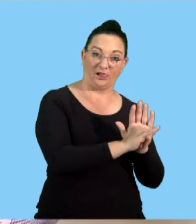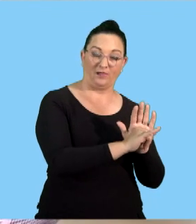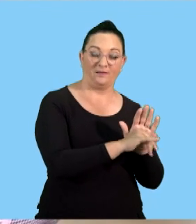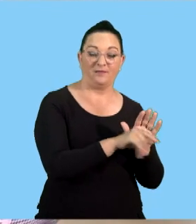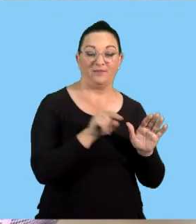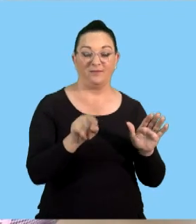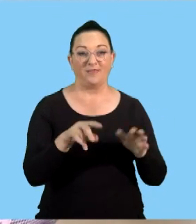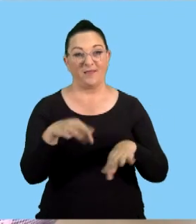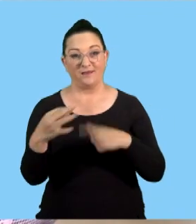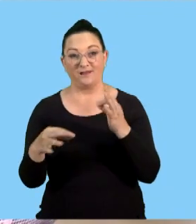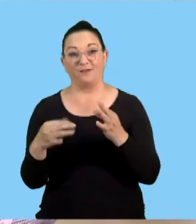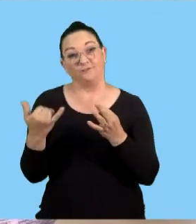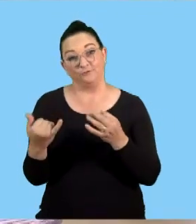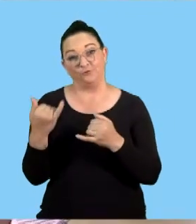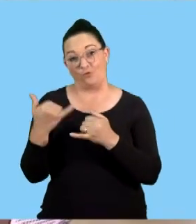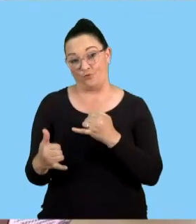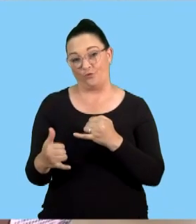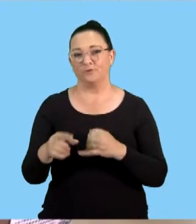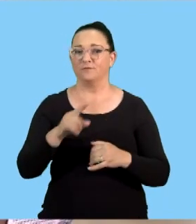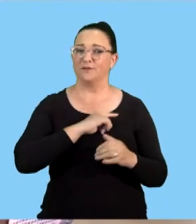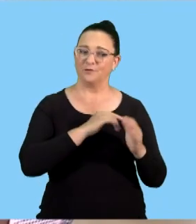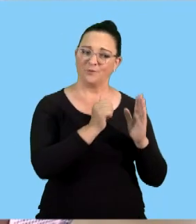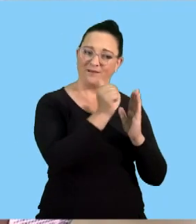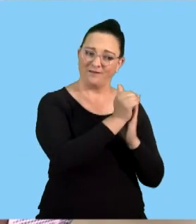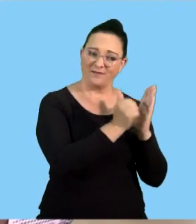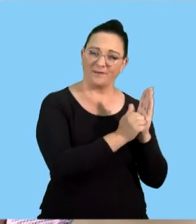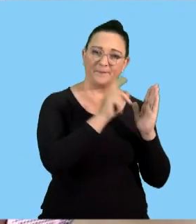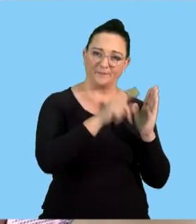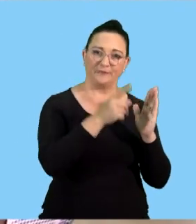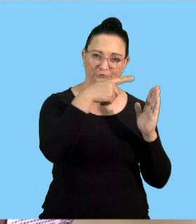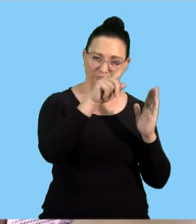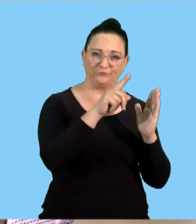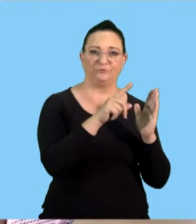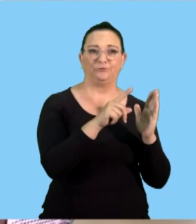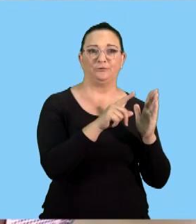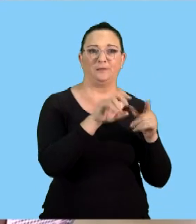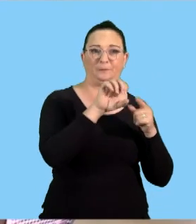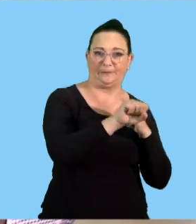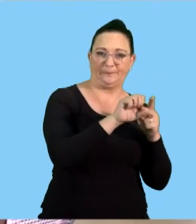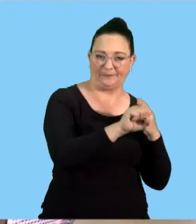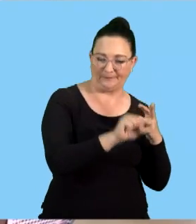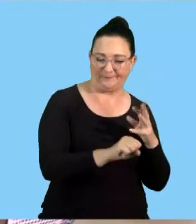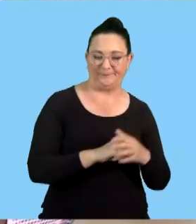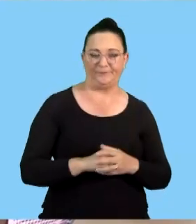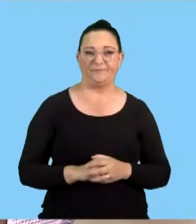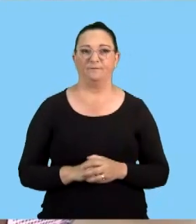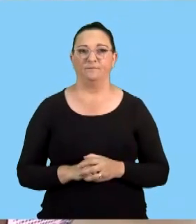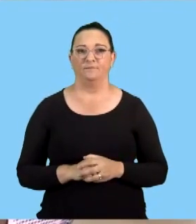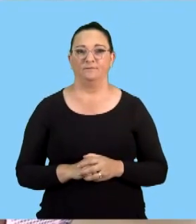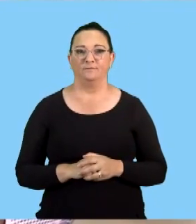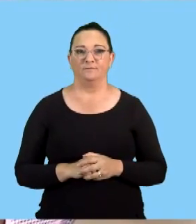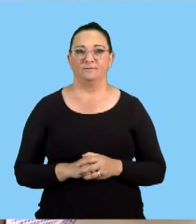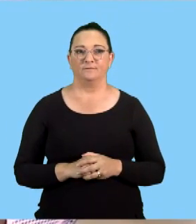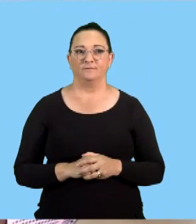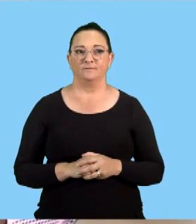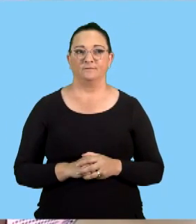it means you will analyze the impact of the act incorrectly. So it's very important that you understand and you correctly identify the